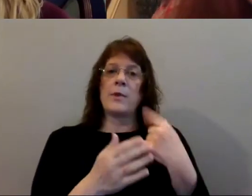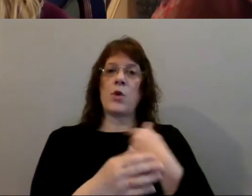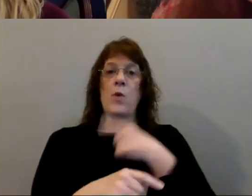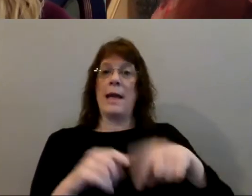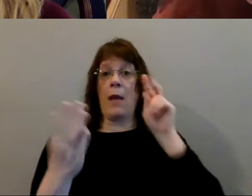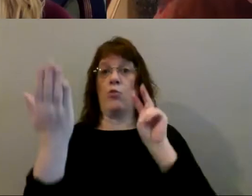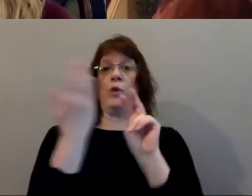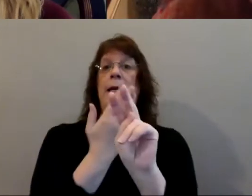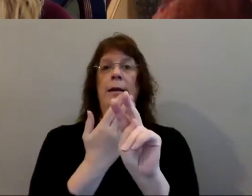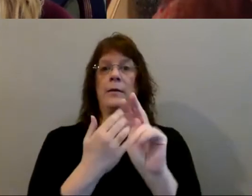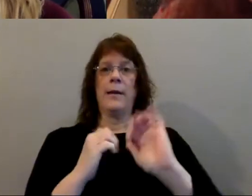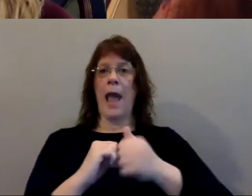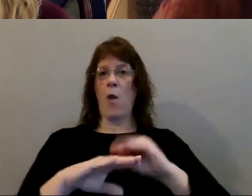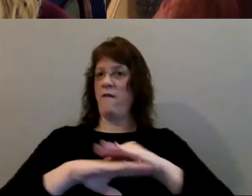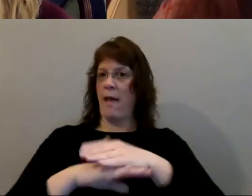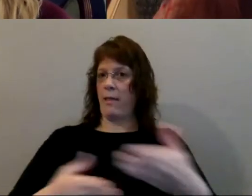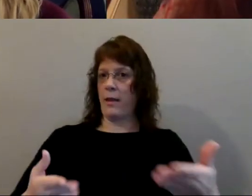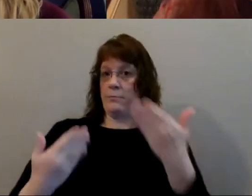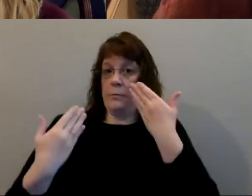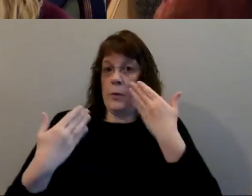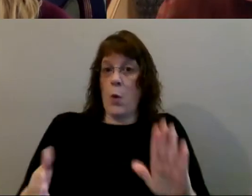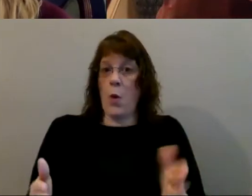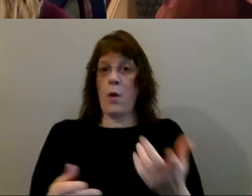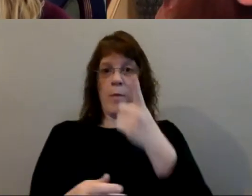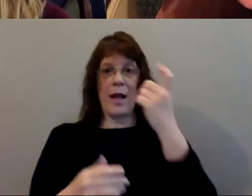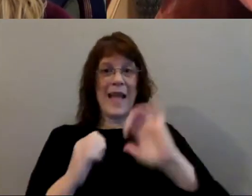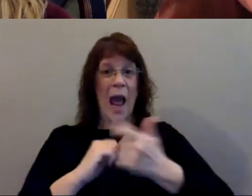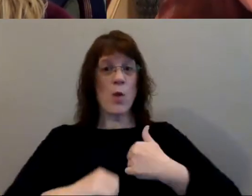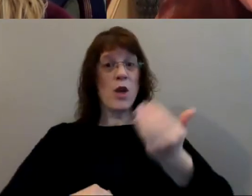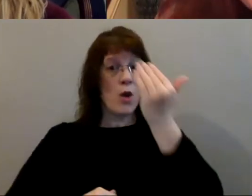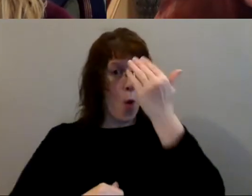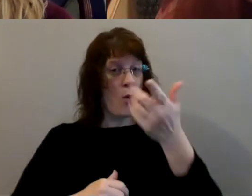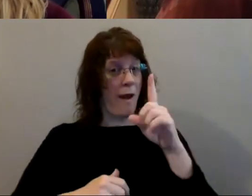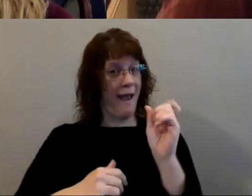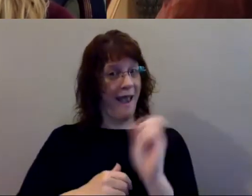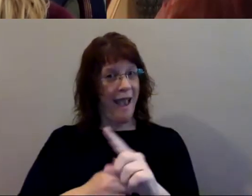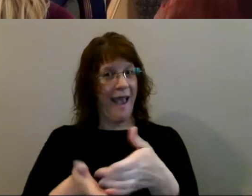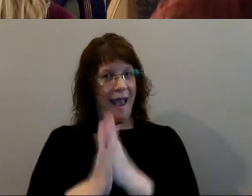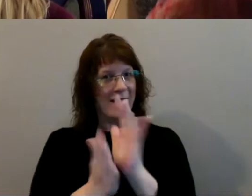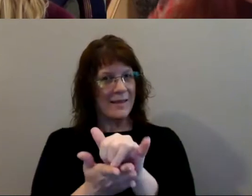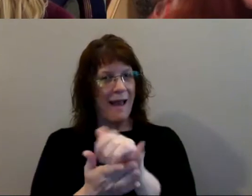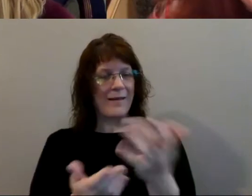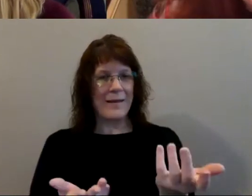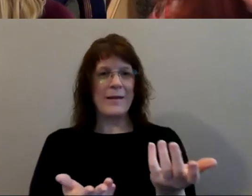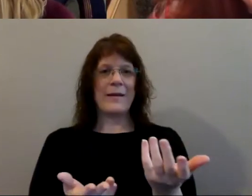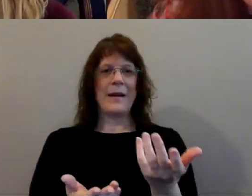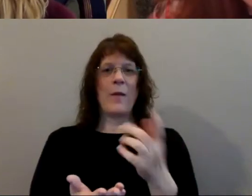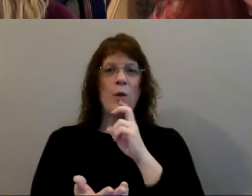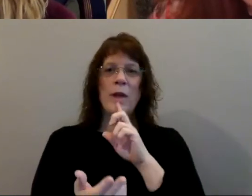predict how it's affecting things, because how do we even know to ask that question? Like I think people just look at the